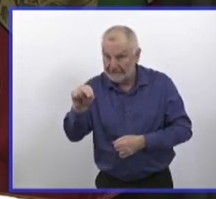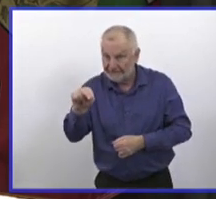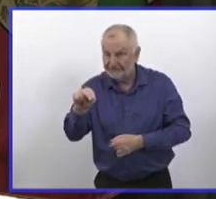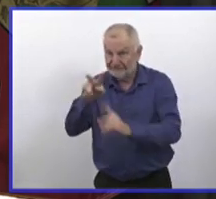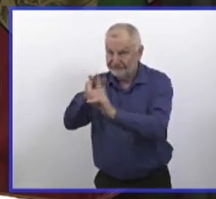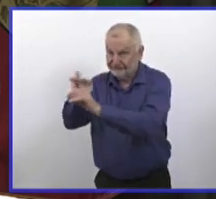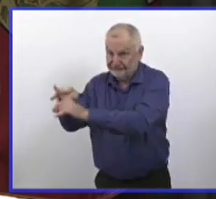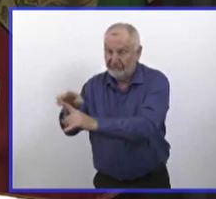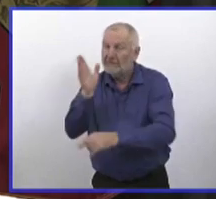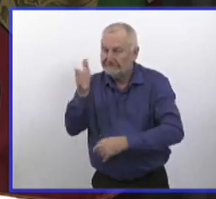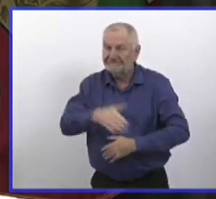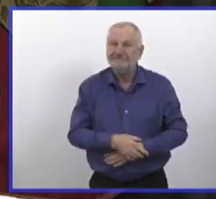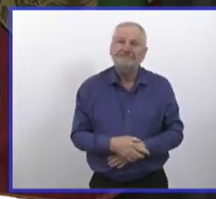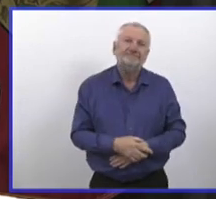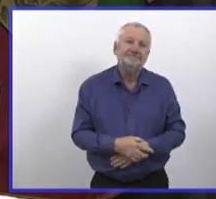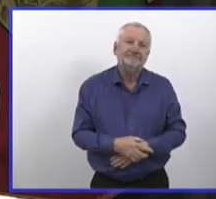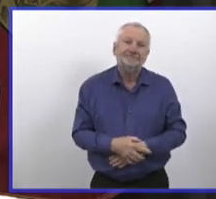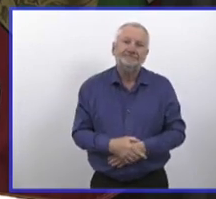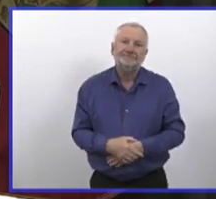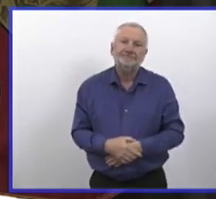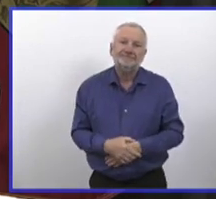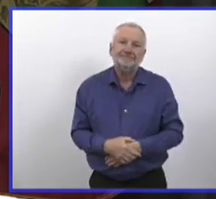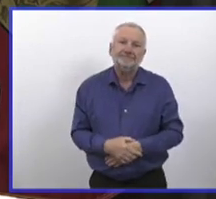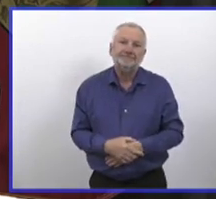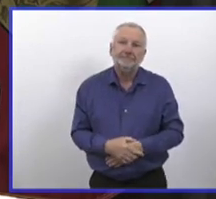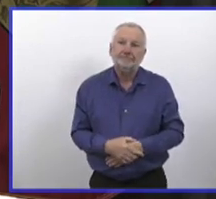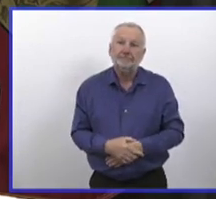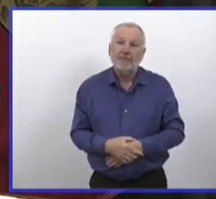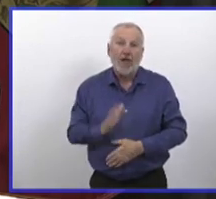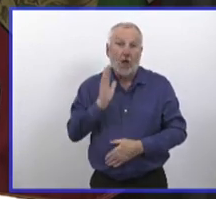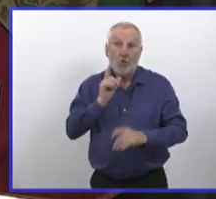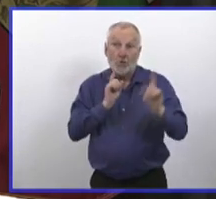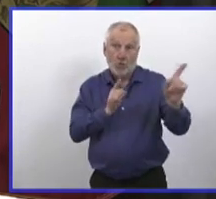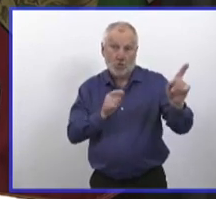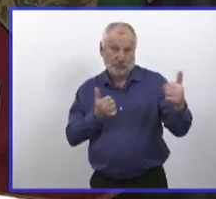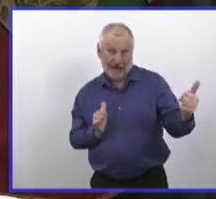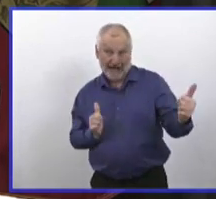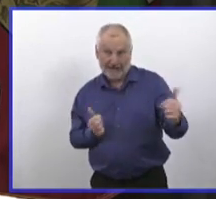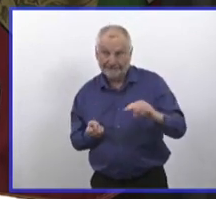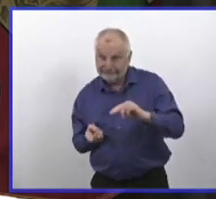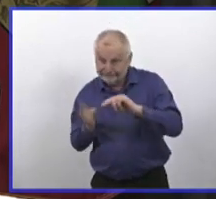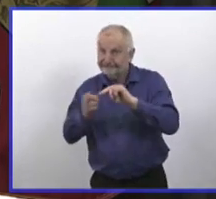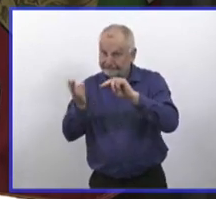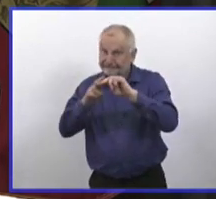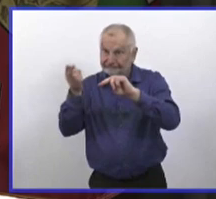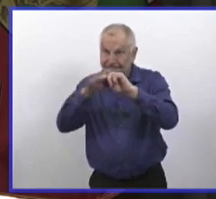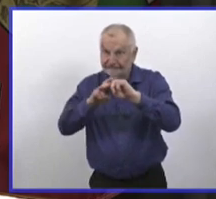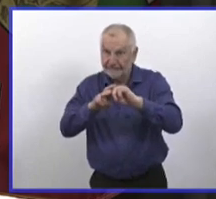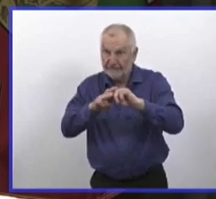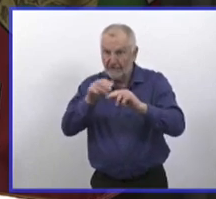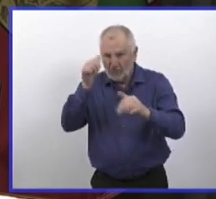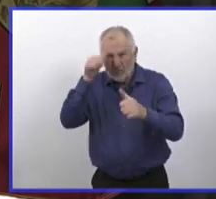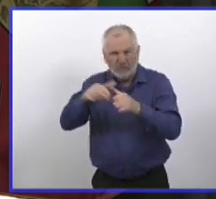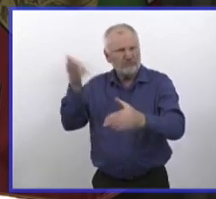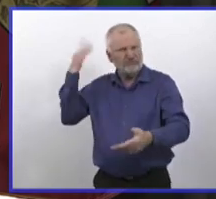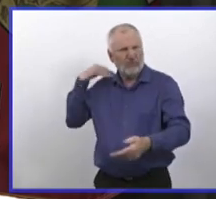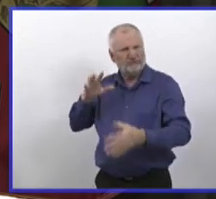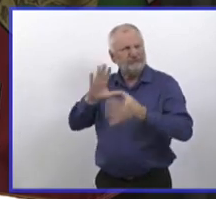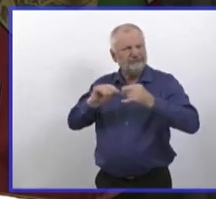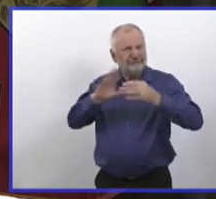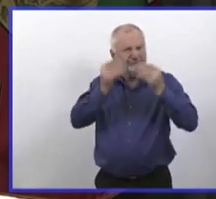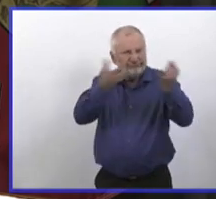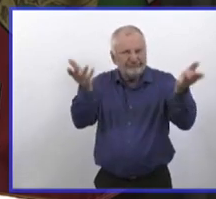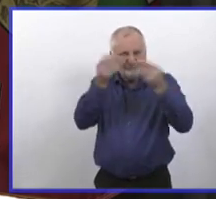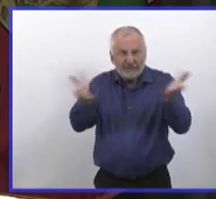connects into how we build into our daily maximum capacity. I have talked about this before. This is how we measure how many doses